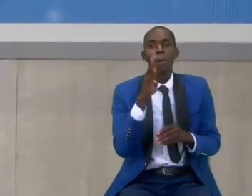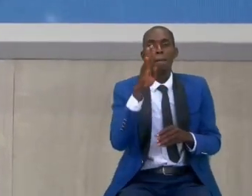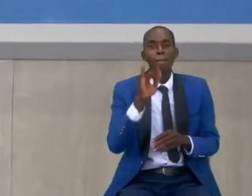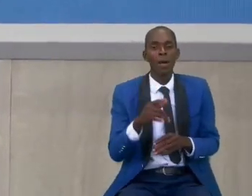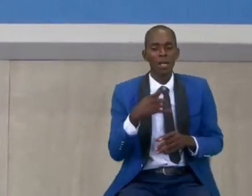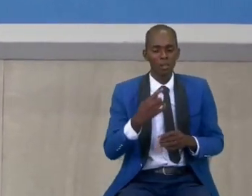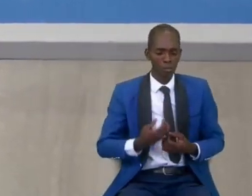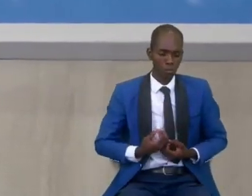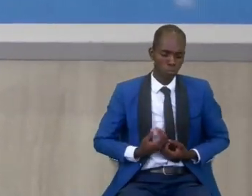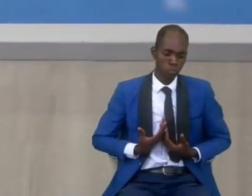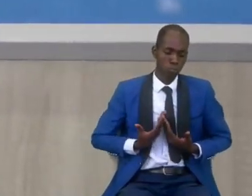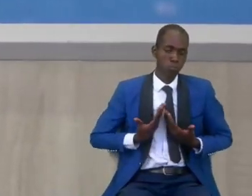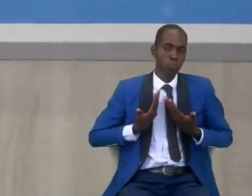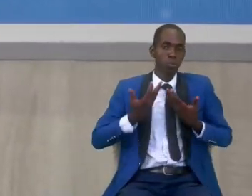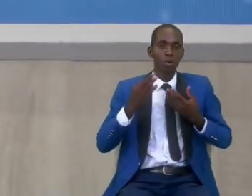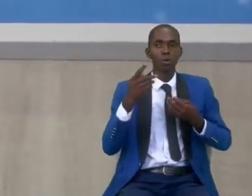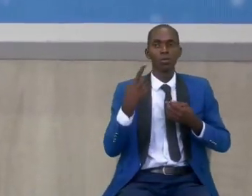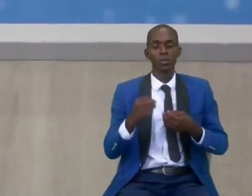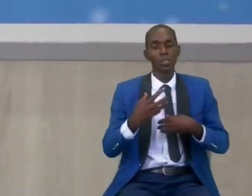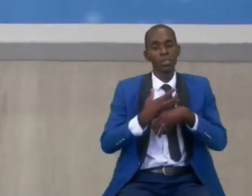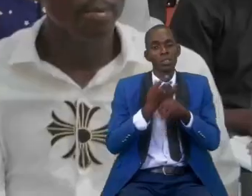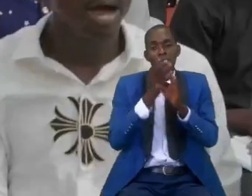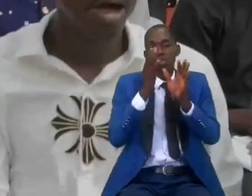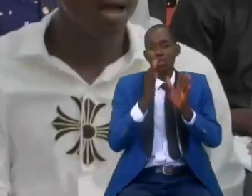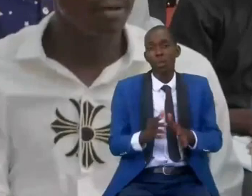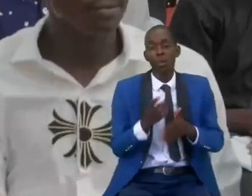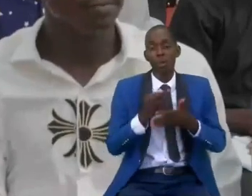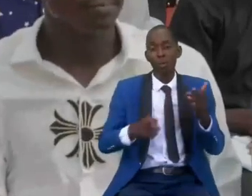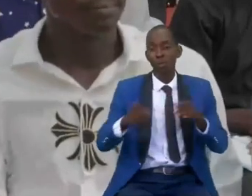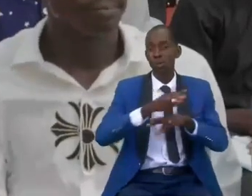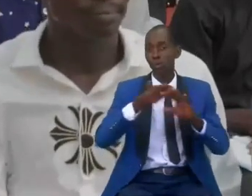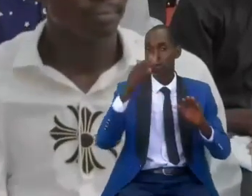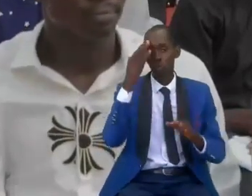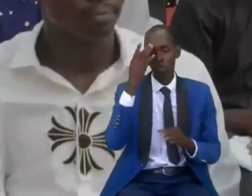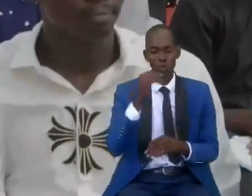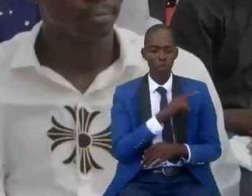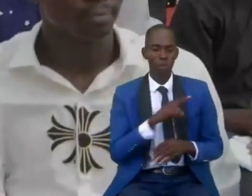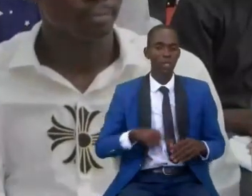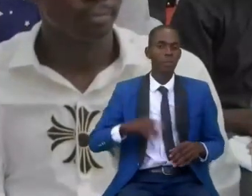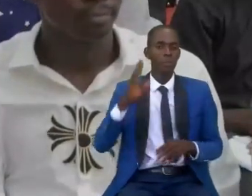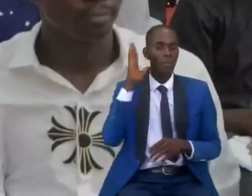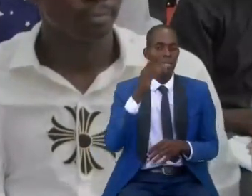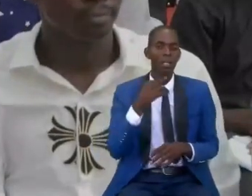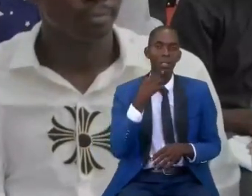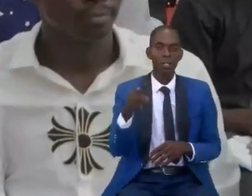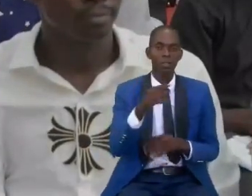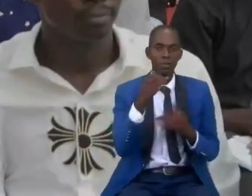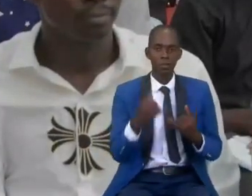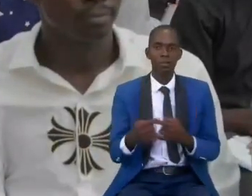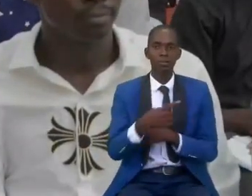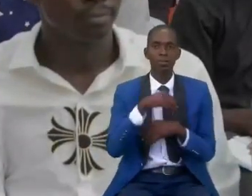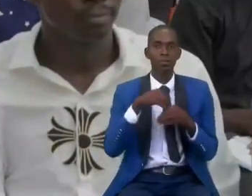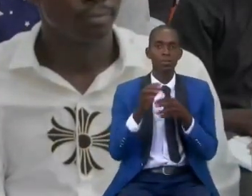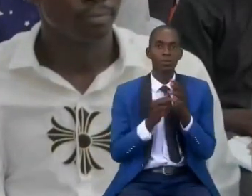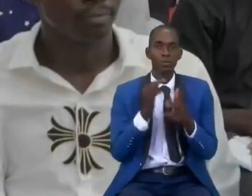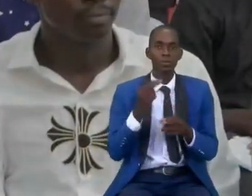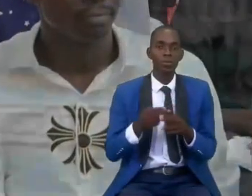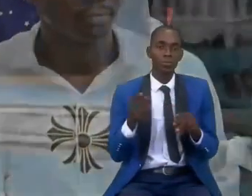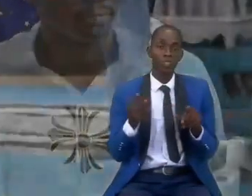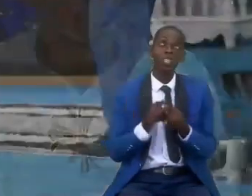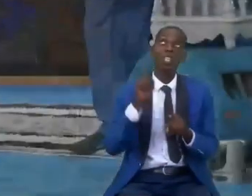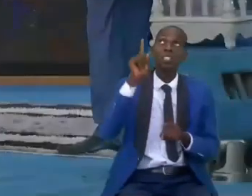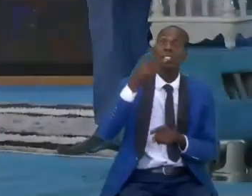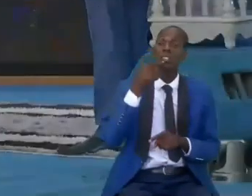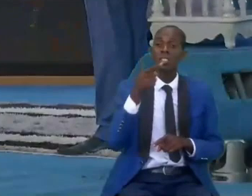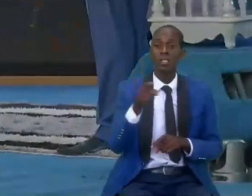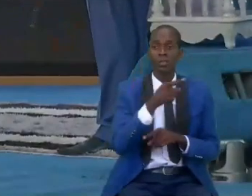know, the Lord will tell you today. And as he tells you today, then you understand you are